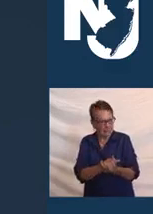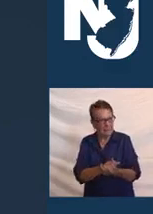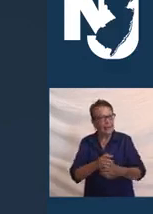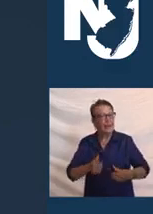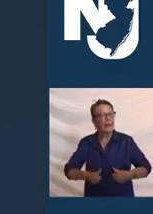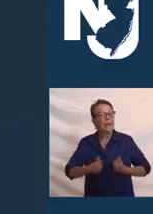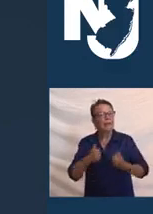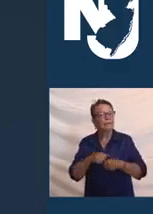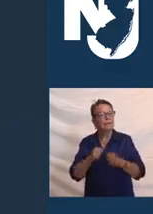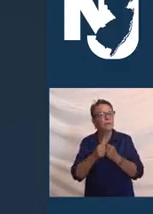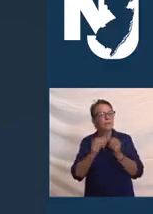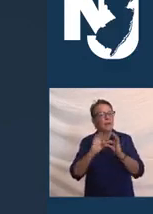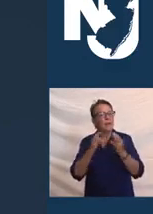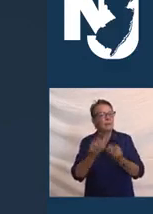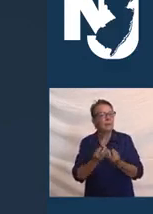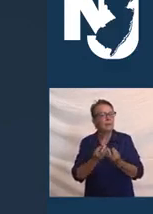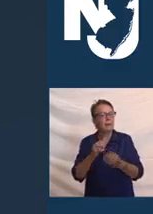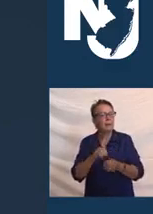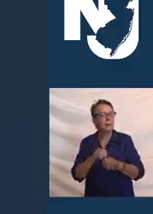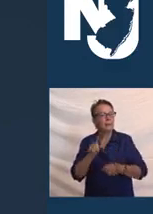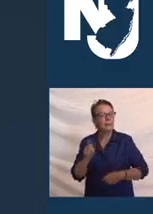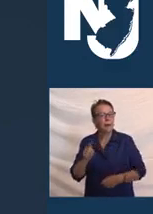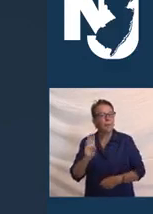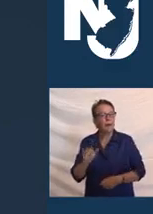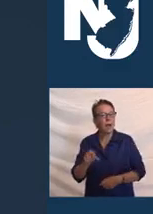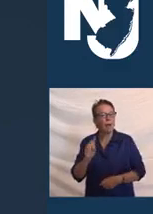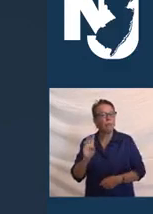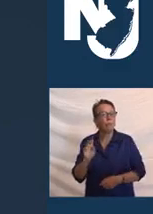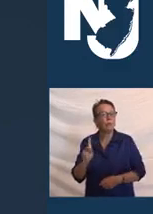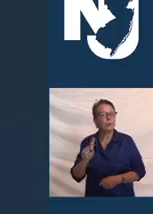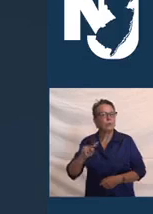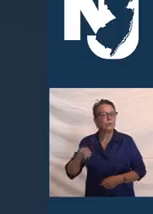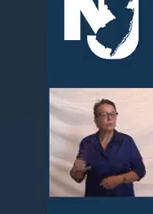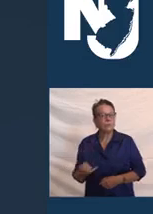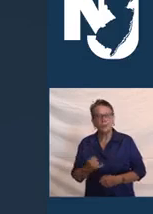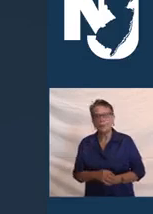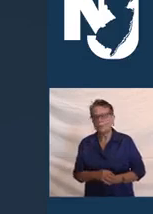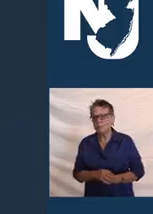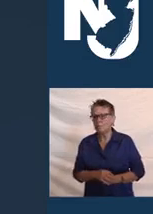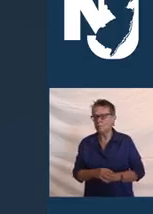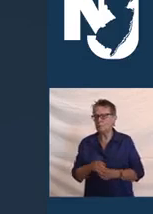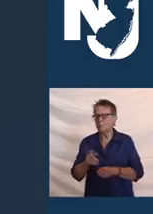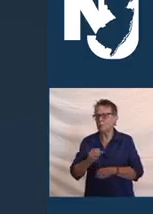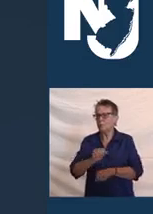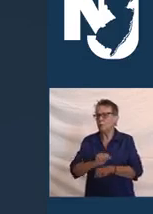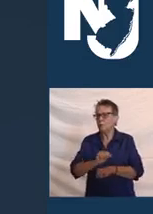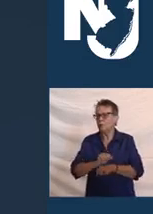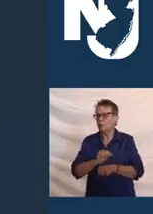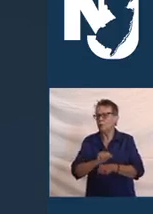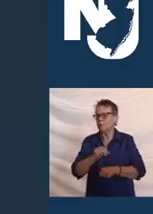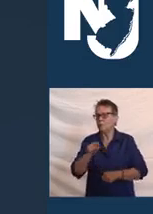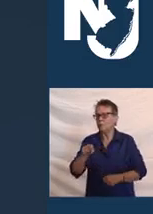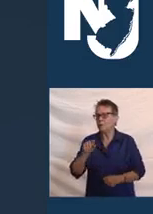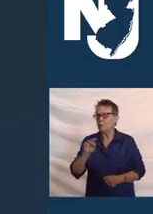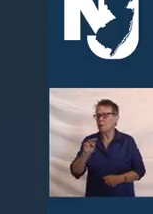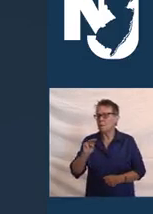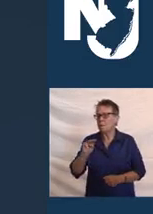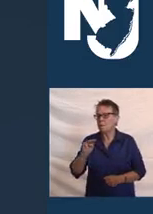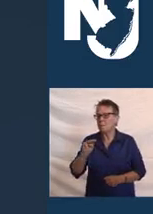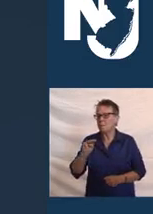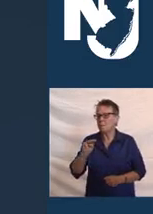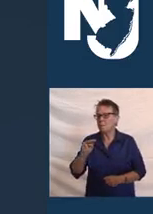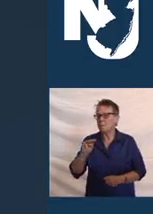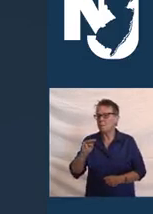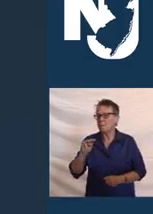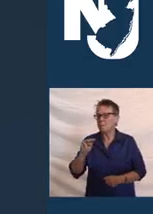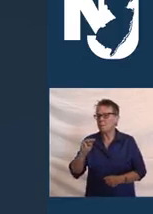John was a masonry contractor, and he worked at the site of many of the buildings constructed in Bound Brook, including his own home. He also gave